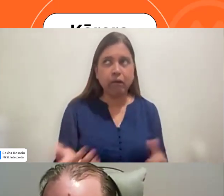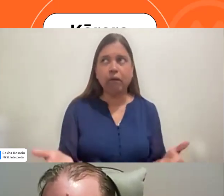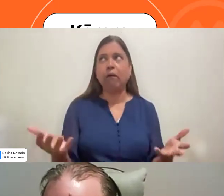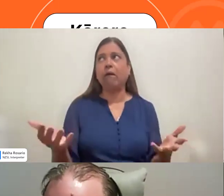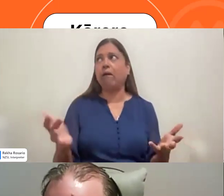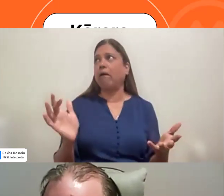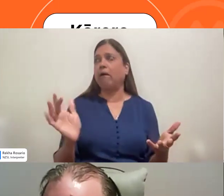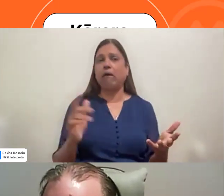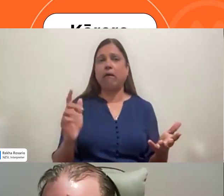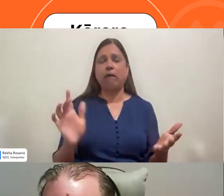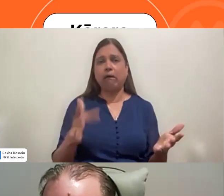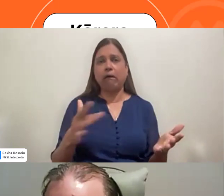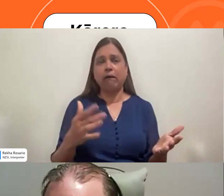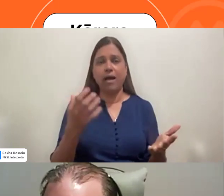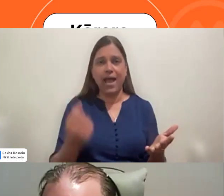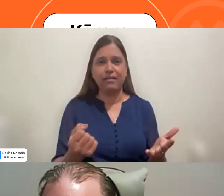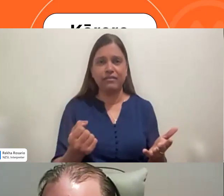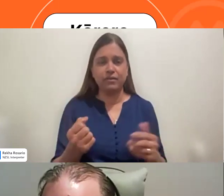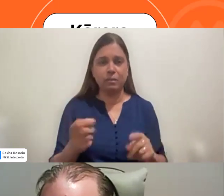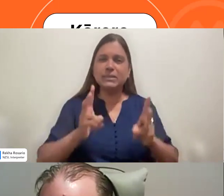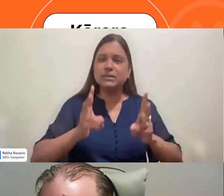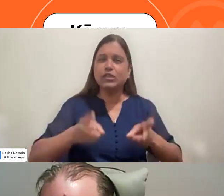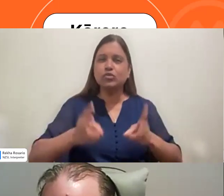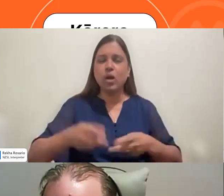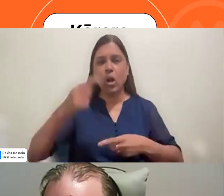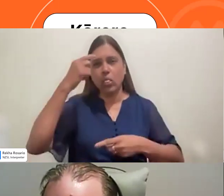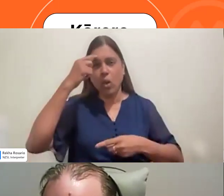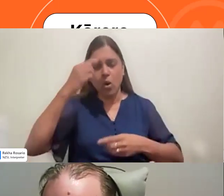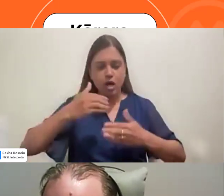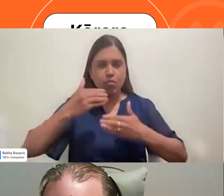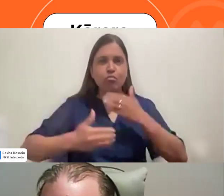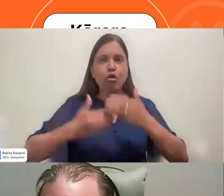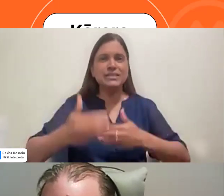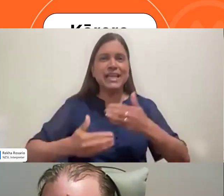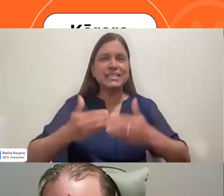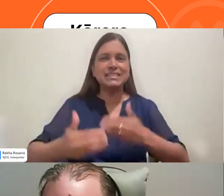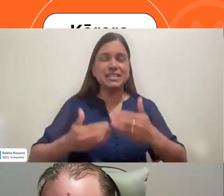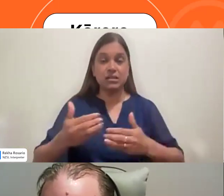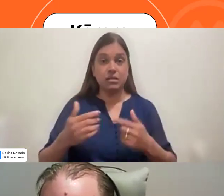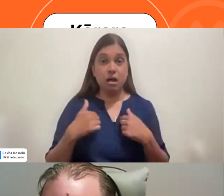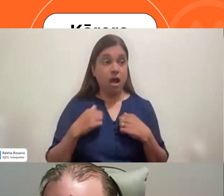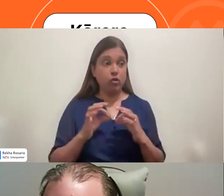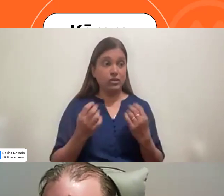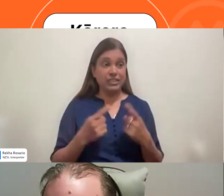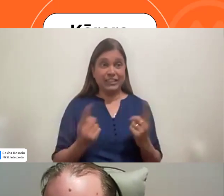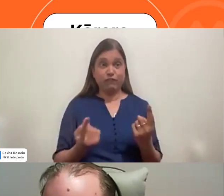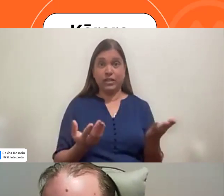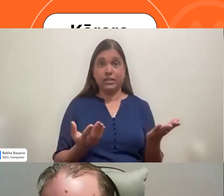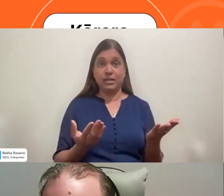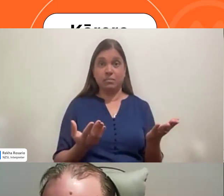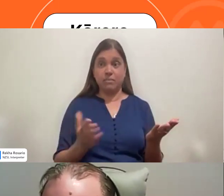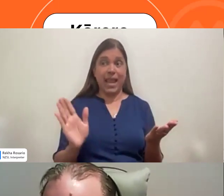people's natural thought processes that there's nothing, you know, I'm not different. Everyone can do what I can